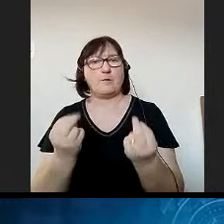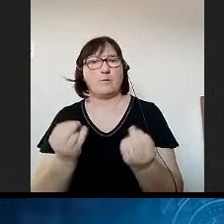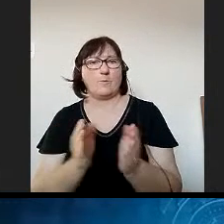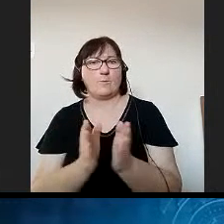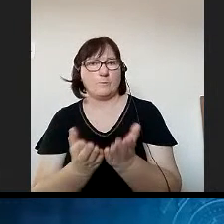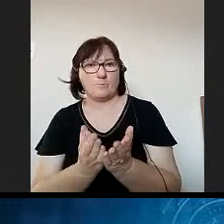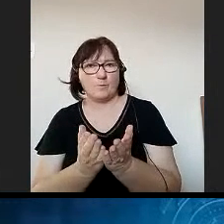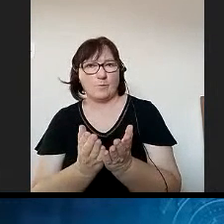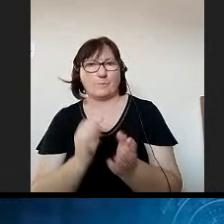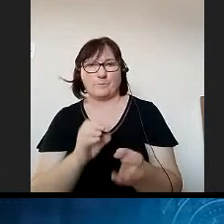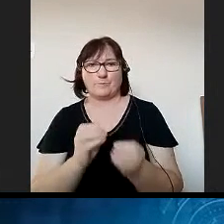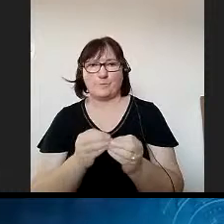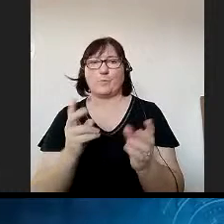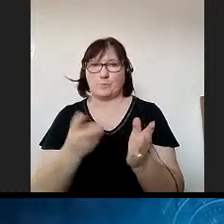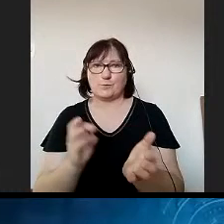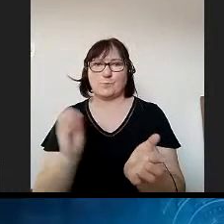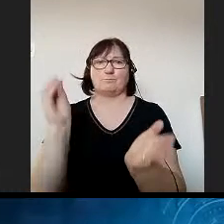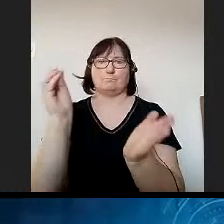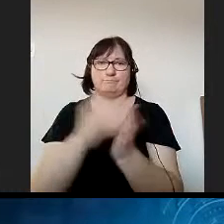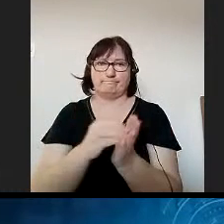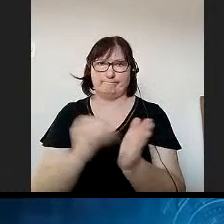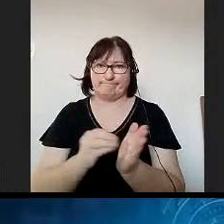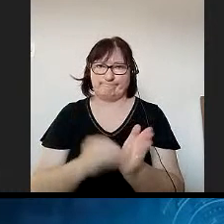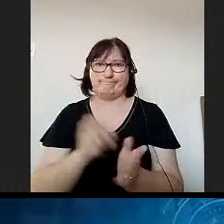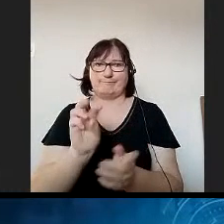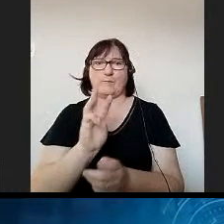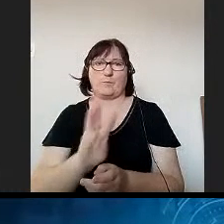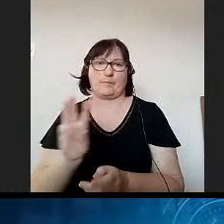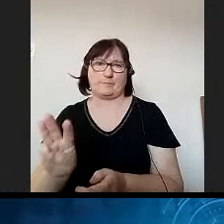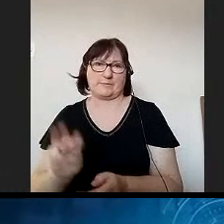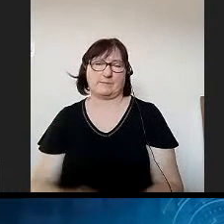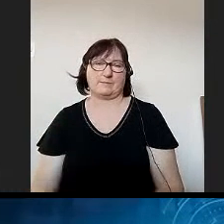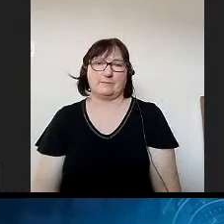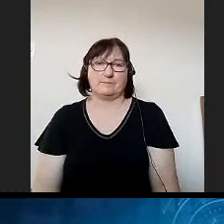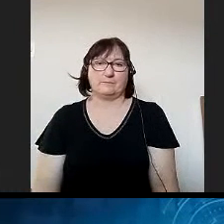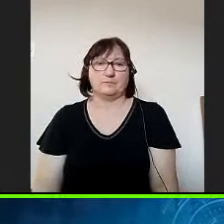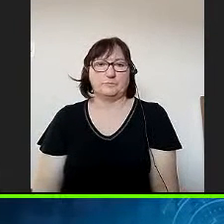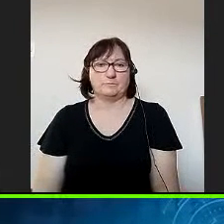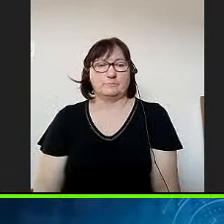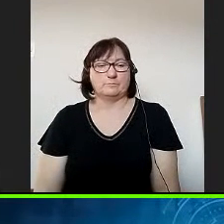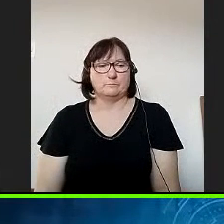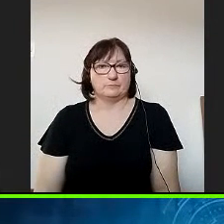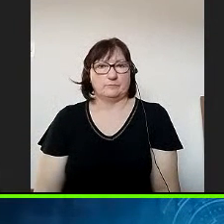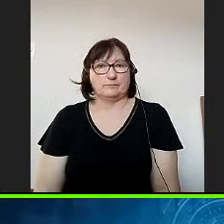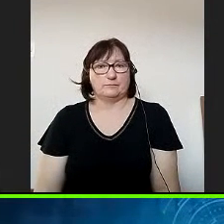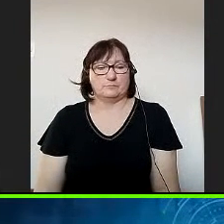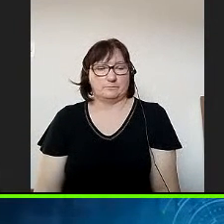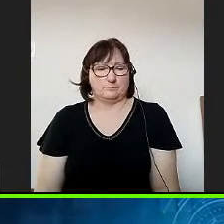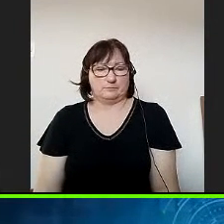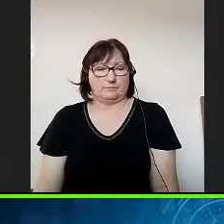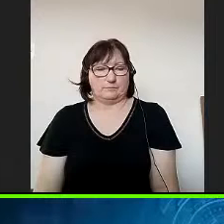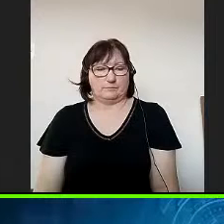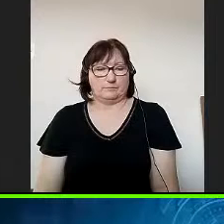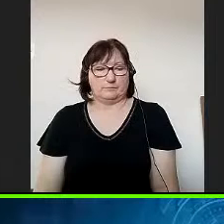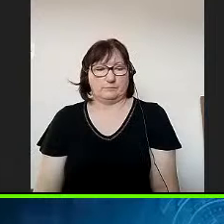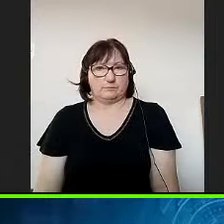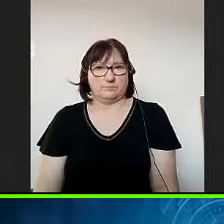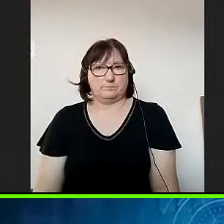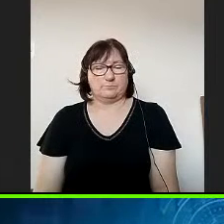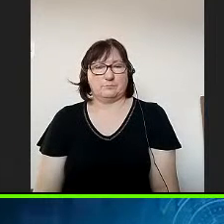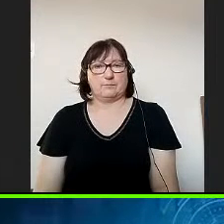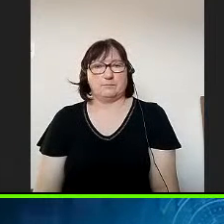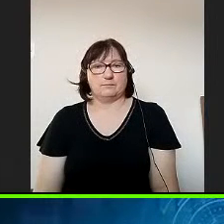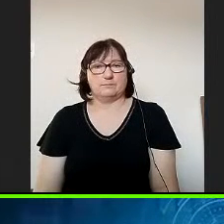the website. Thank you. Thank you so much for that response, Letitia. The